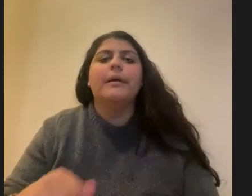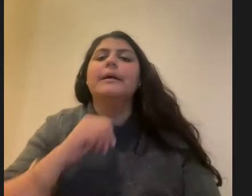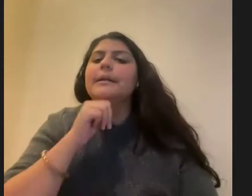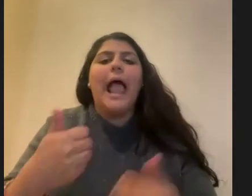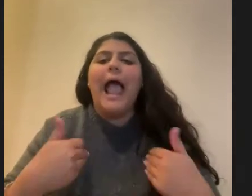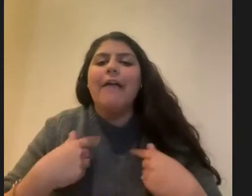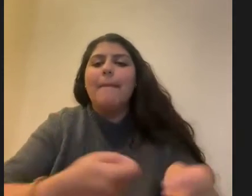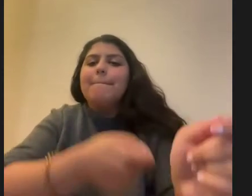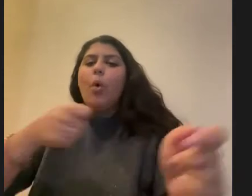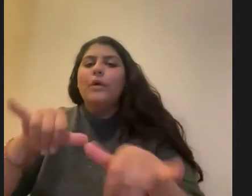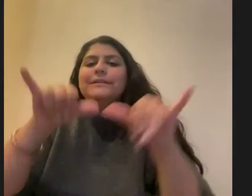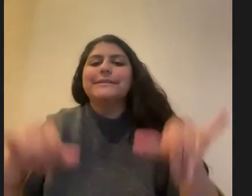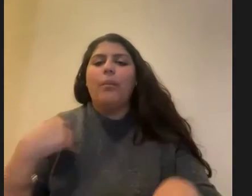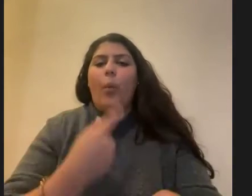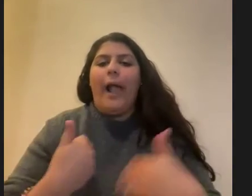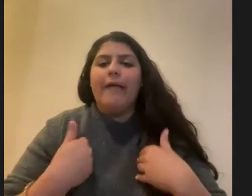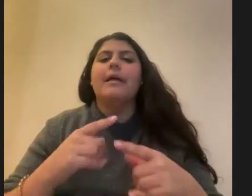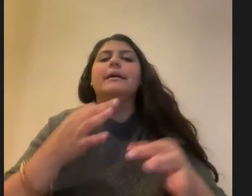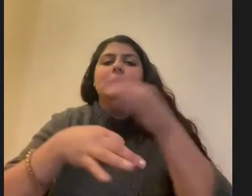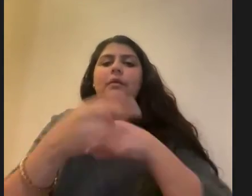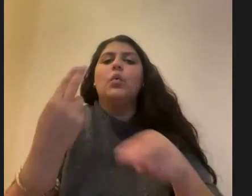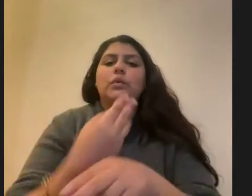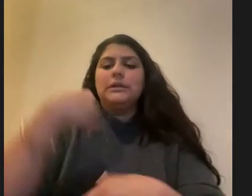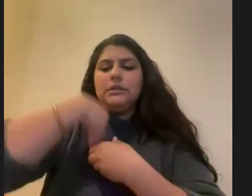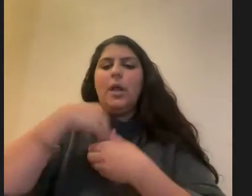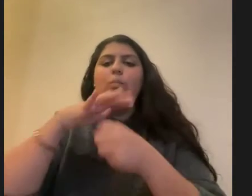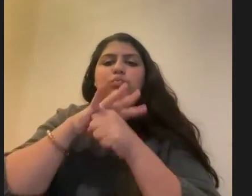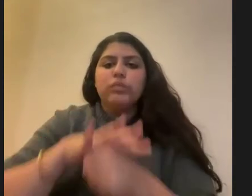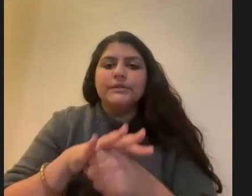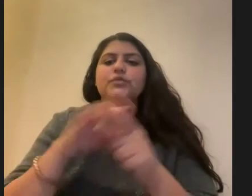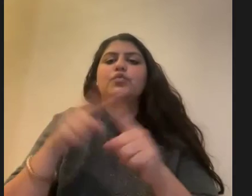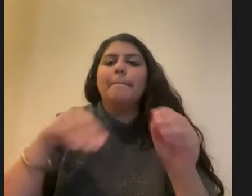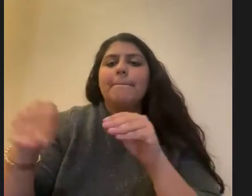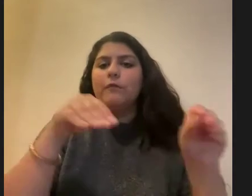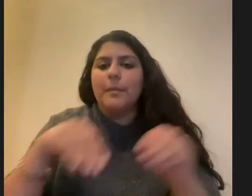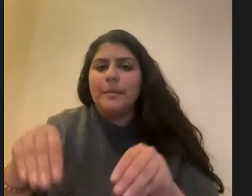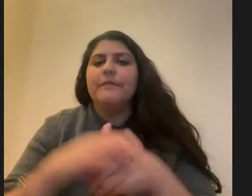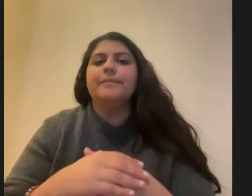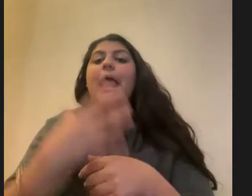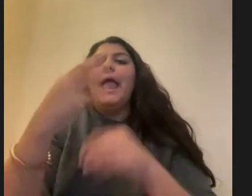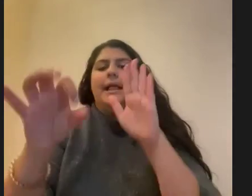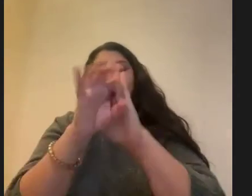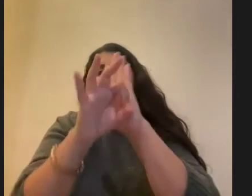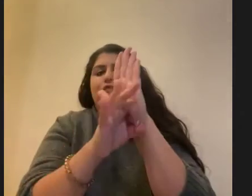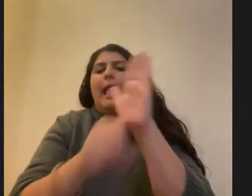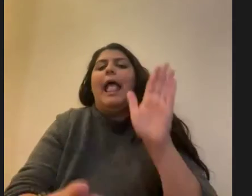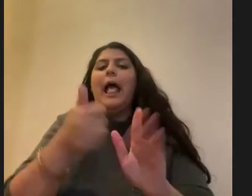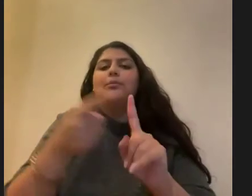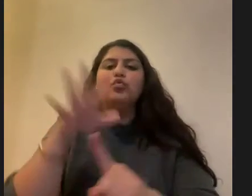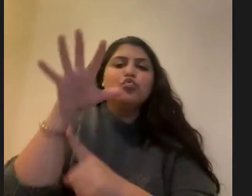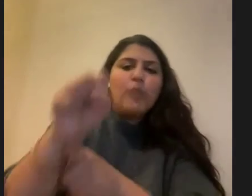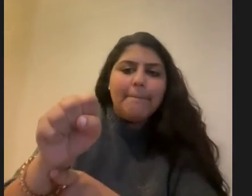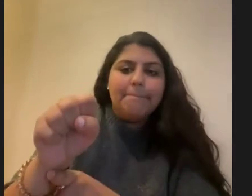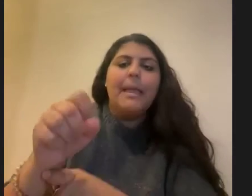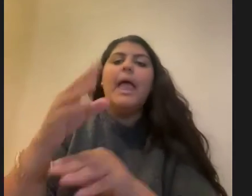we have, they use internal pressure to move things. And then the suction cups obviously grab Yeah. and